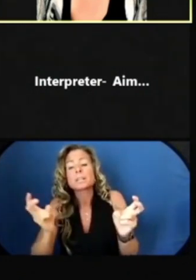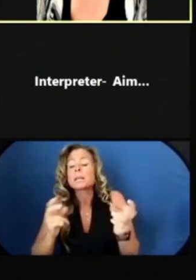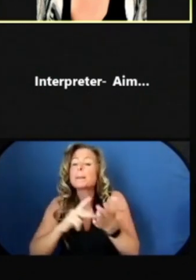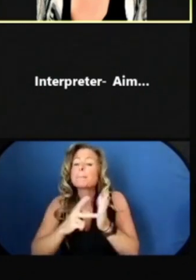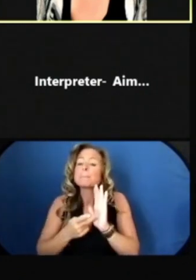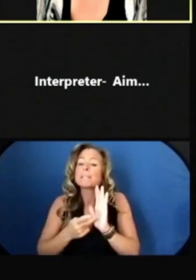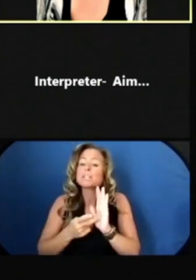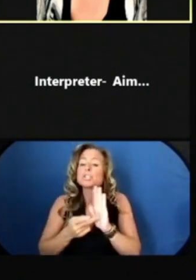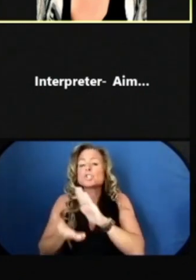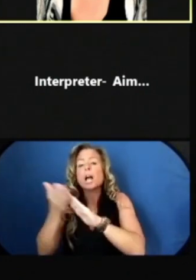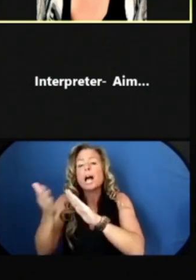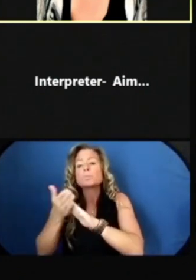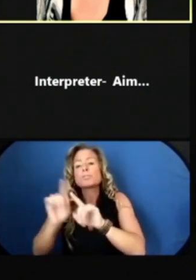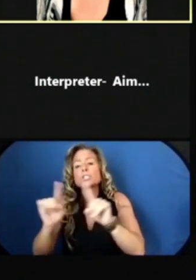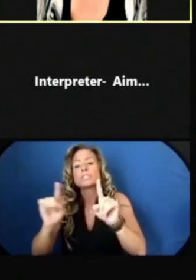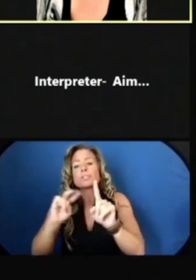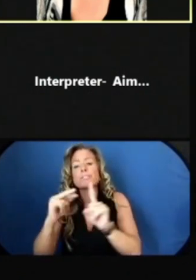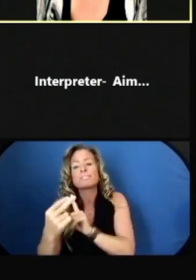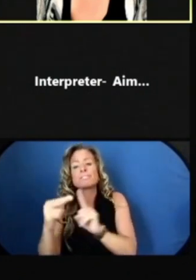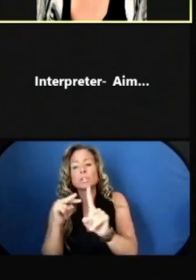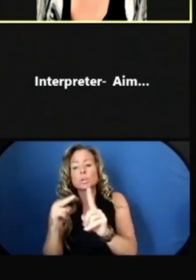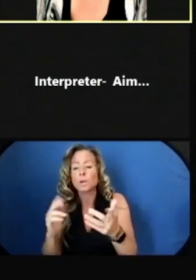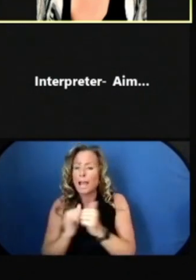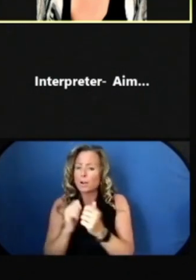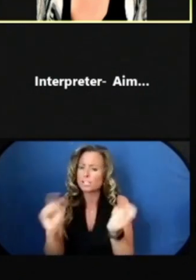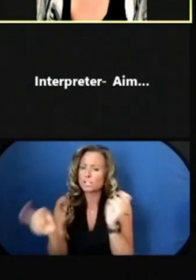different worldview. How does that change things?